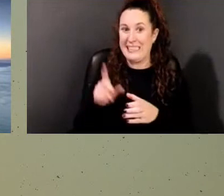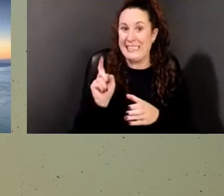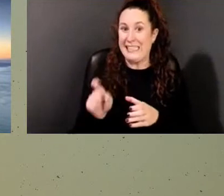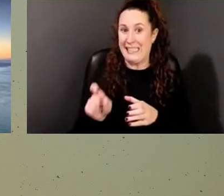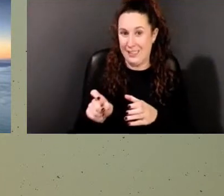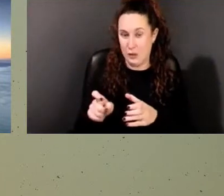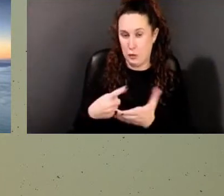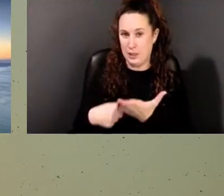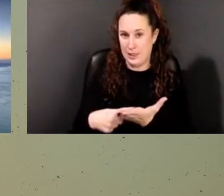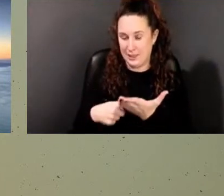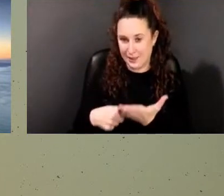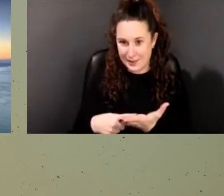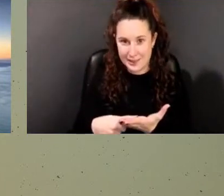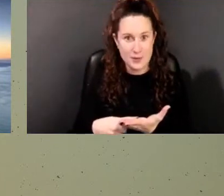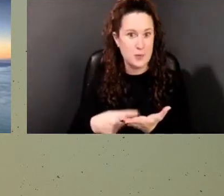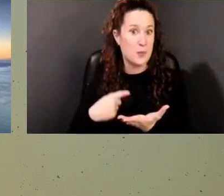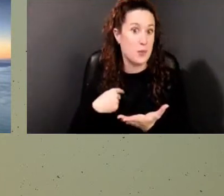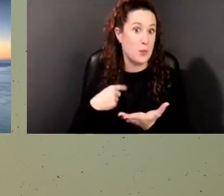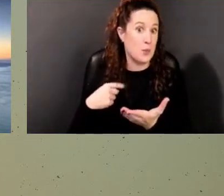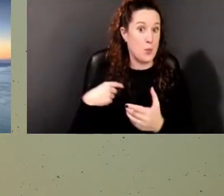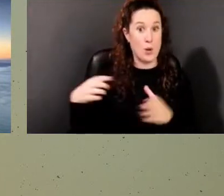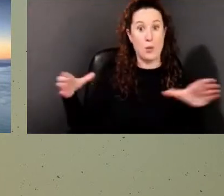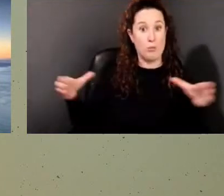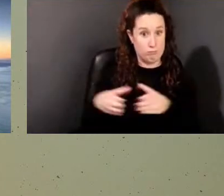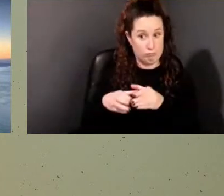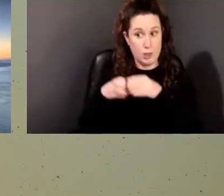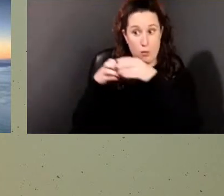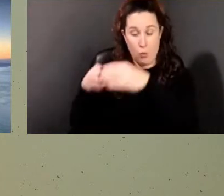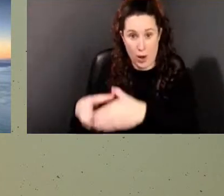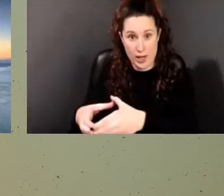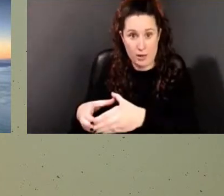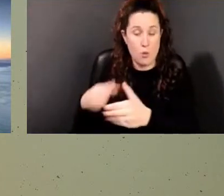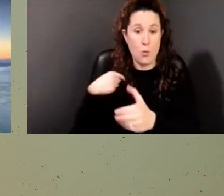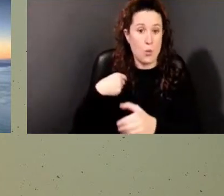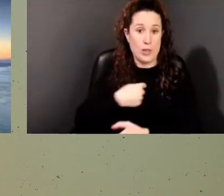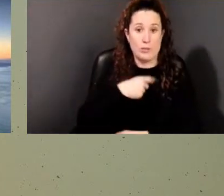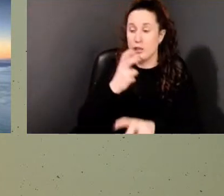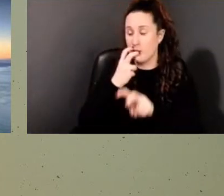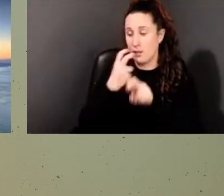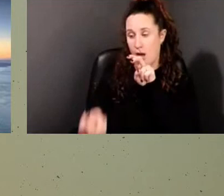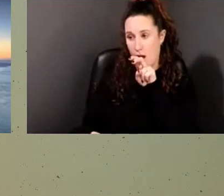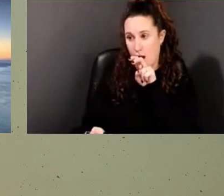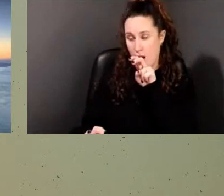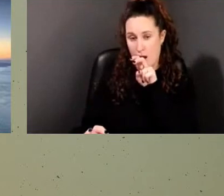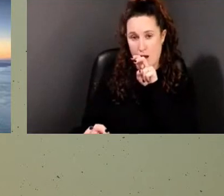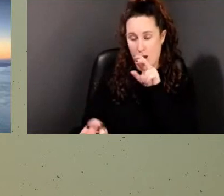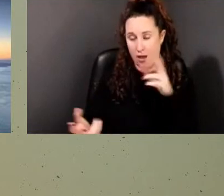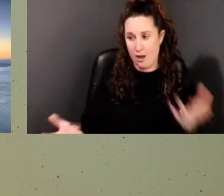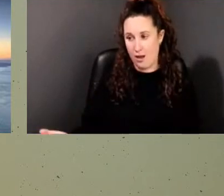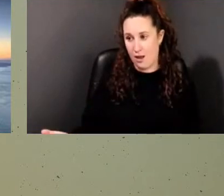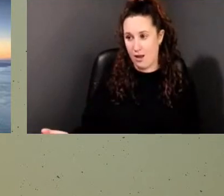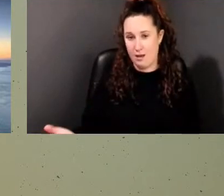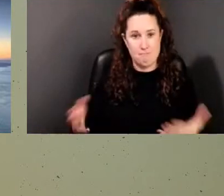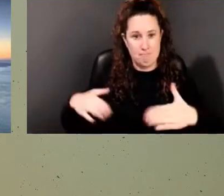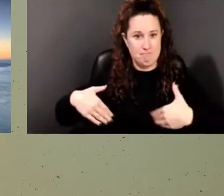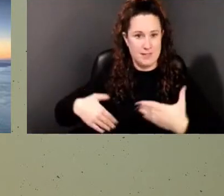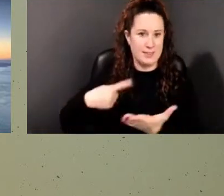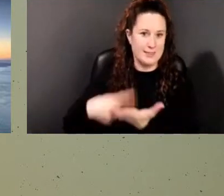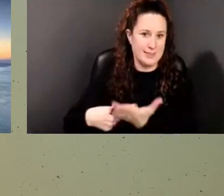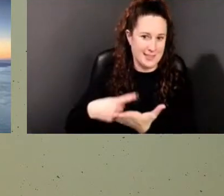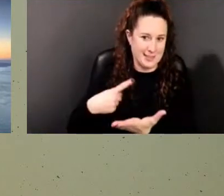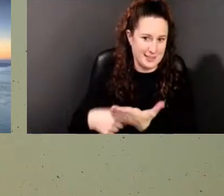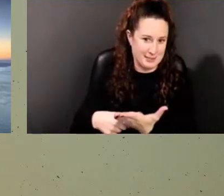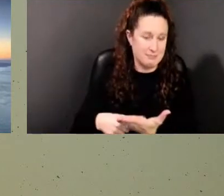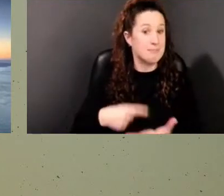just so much in awe to know we have not discussed that. I did discuss the last week